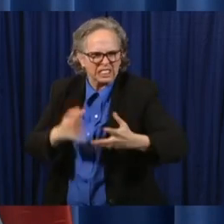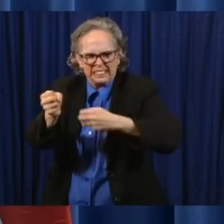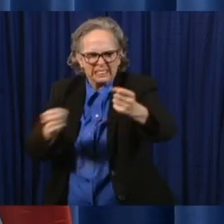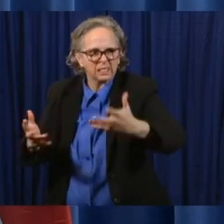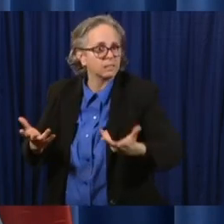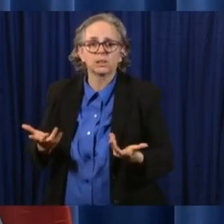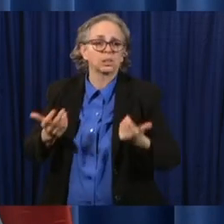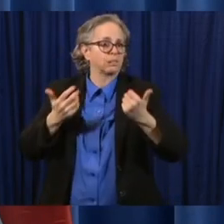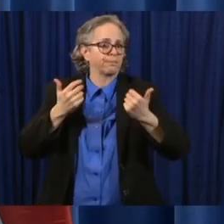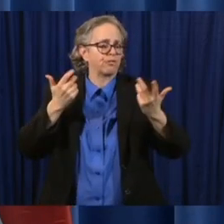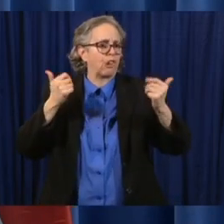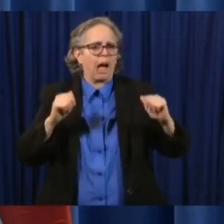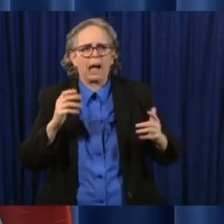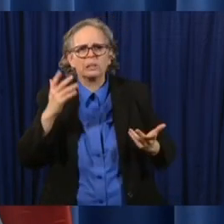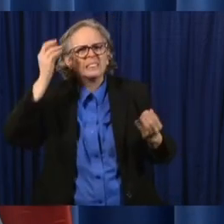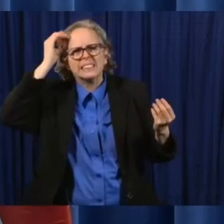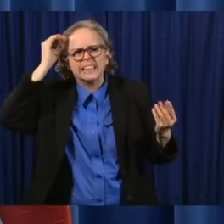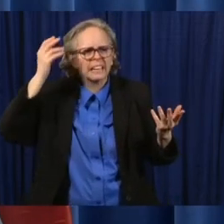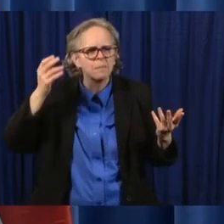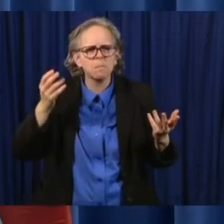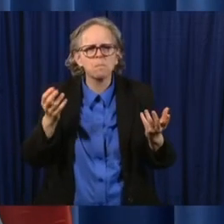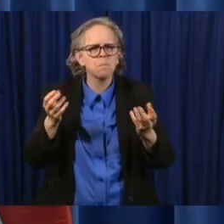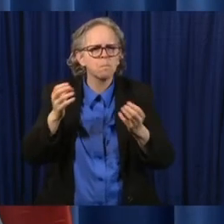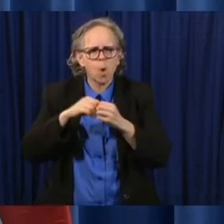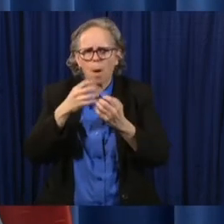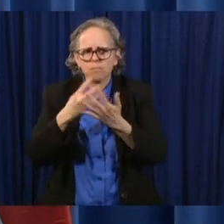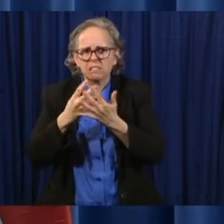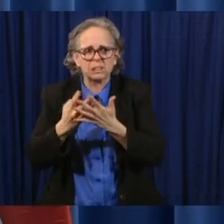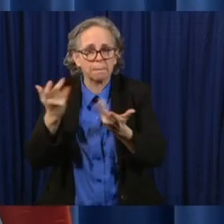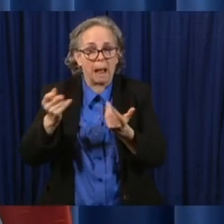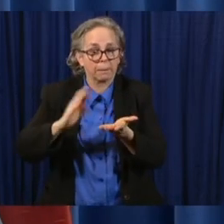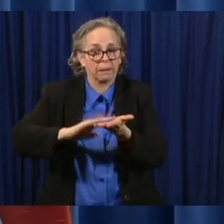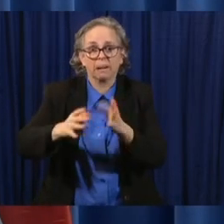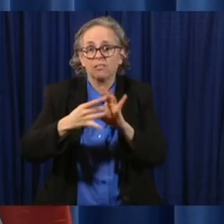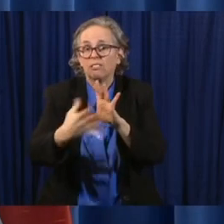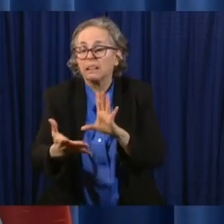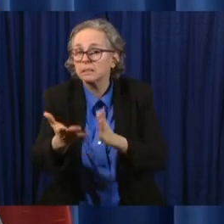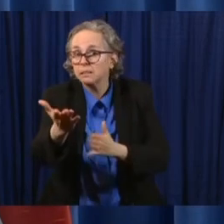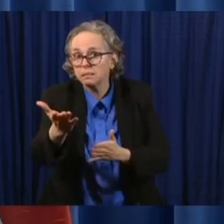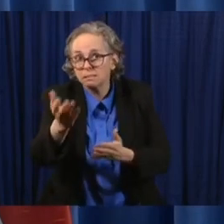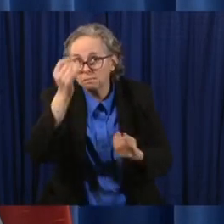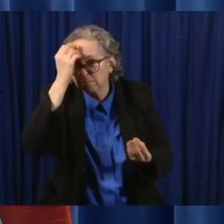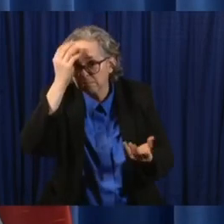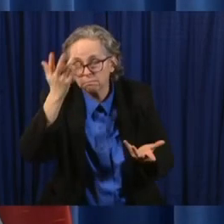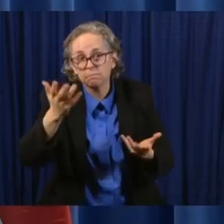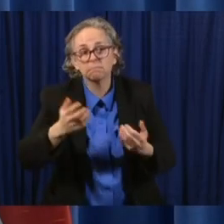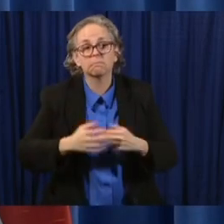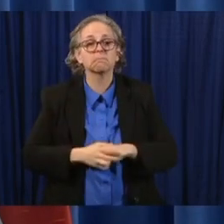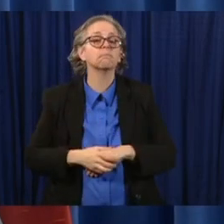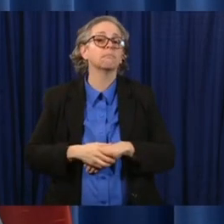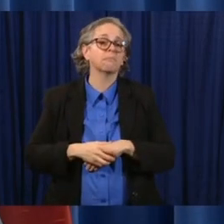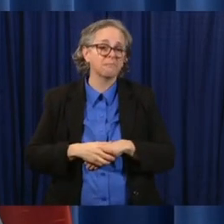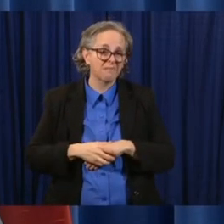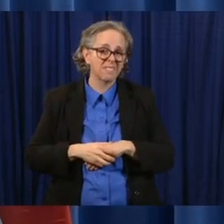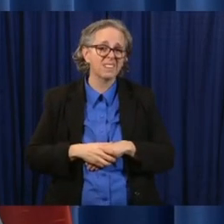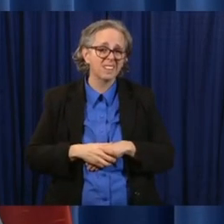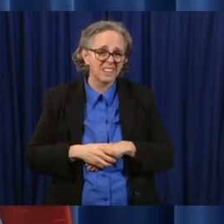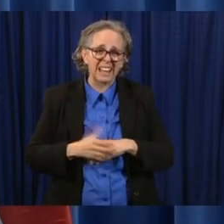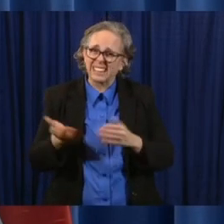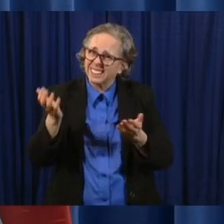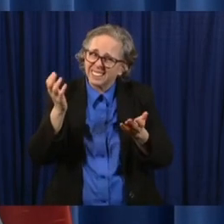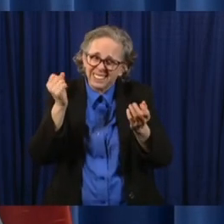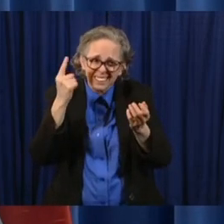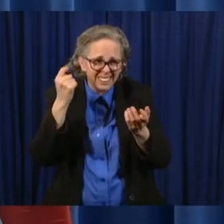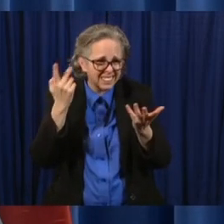additional prisoners to potentially release, all the while have to balance the